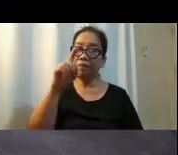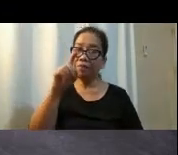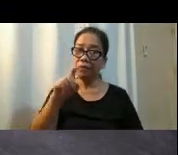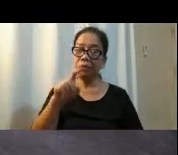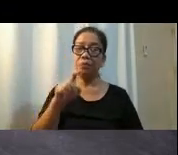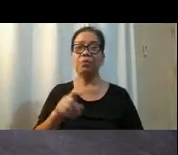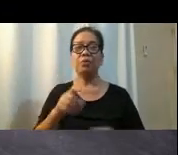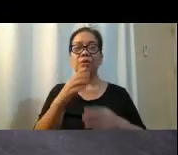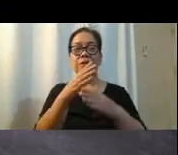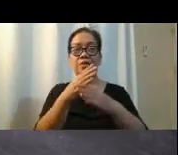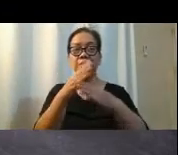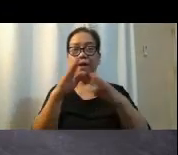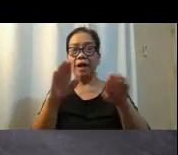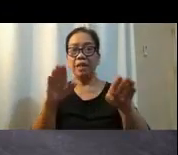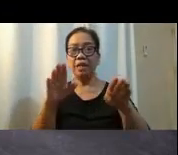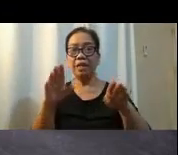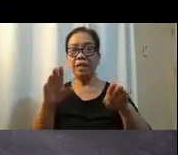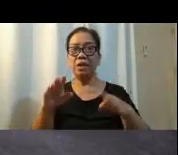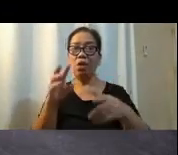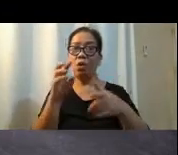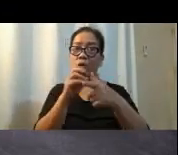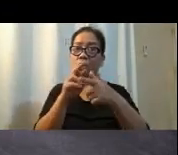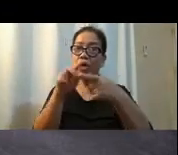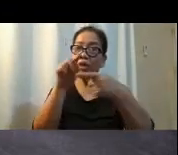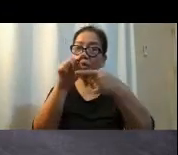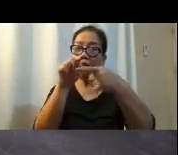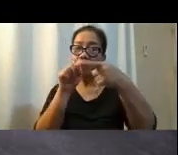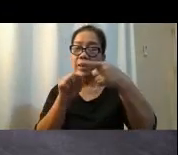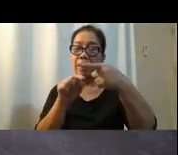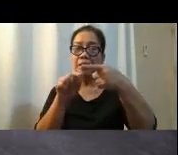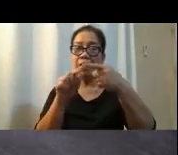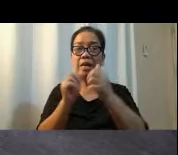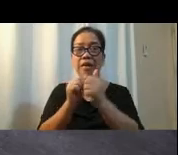you have to divide